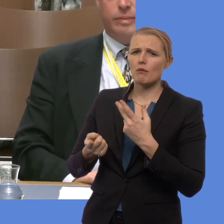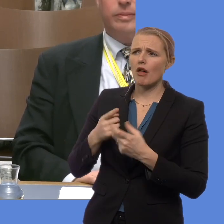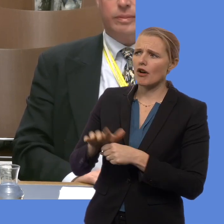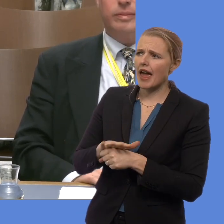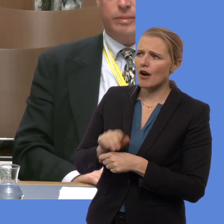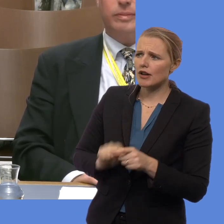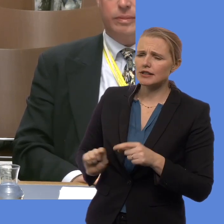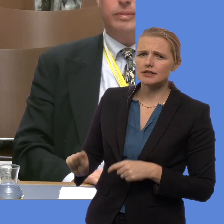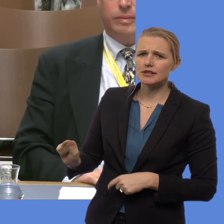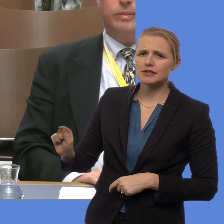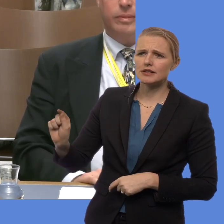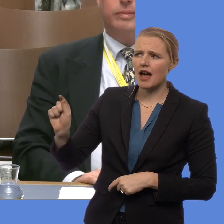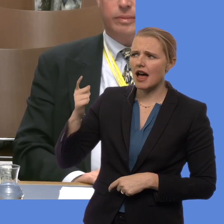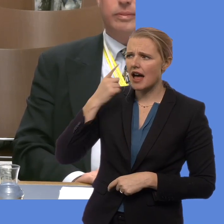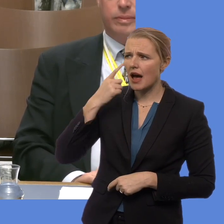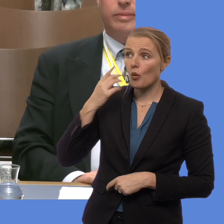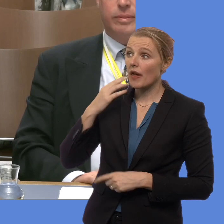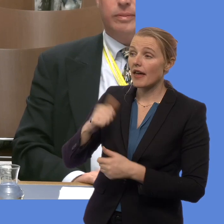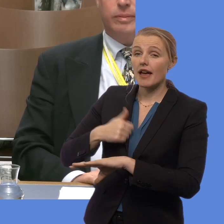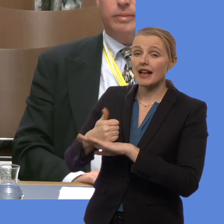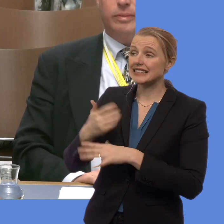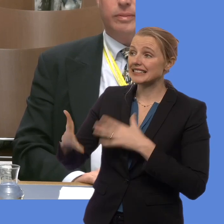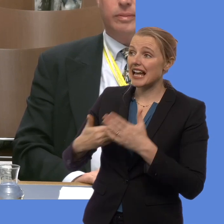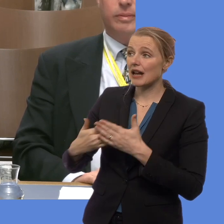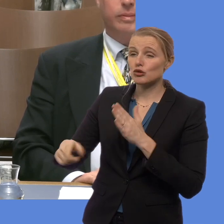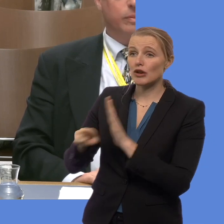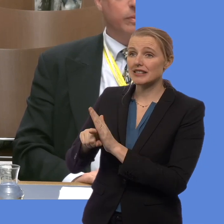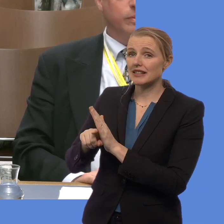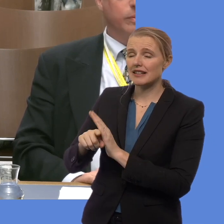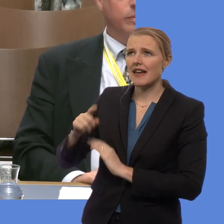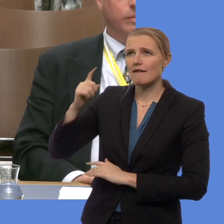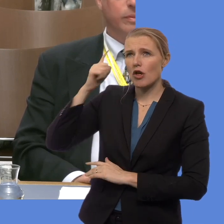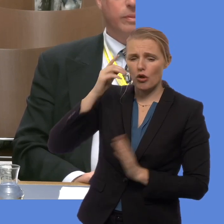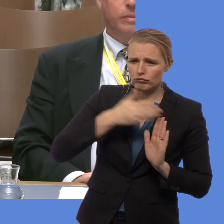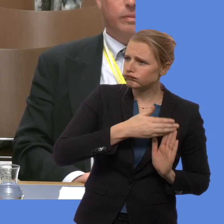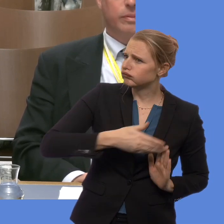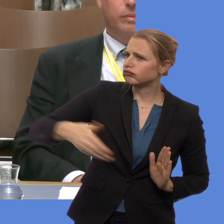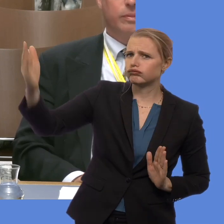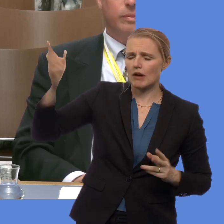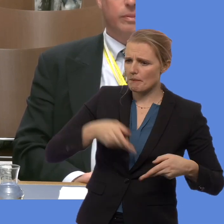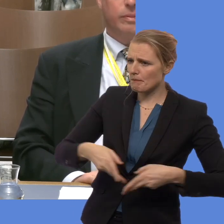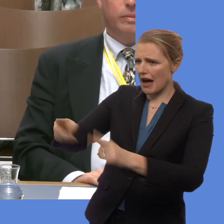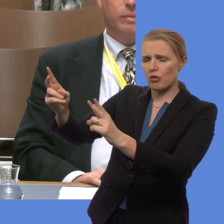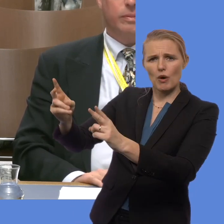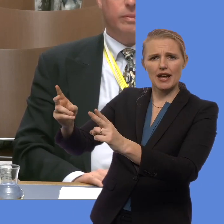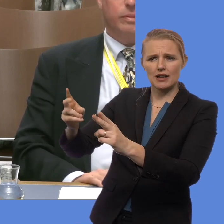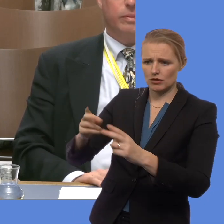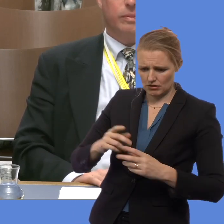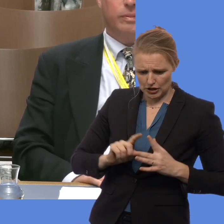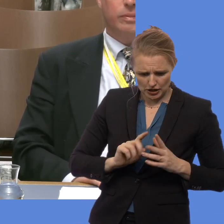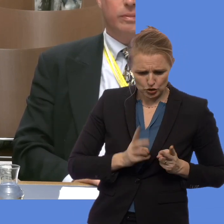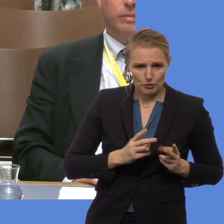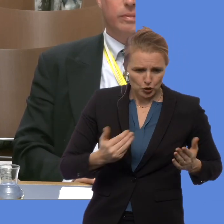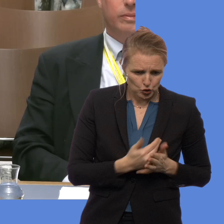brought in their sign language legislation, there was no throughput or pathway that was supported. I think we are fairly